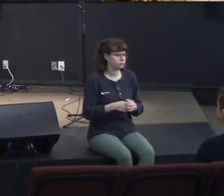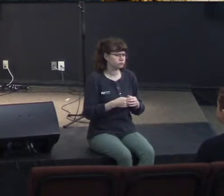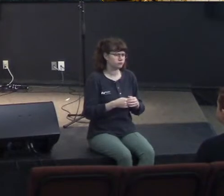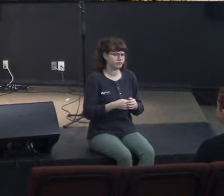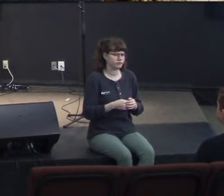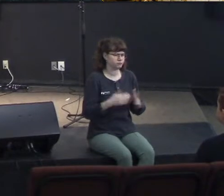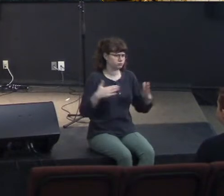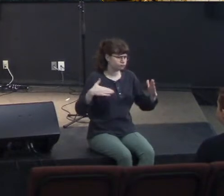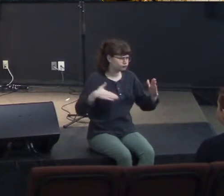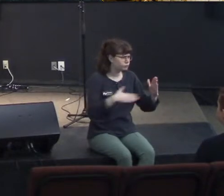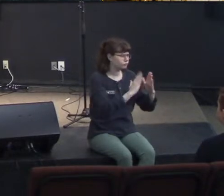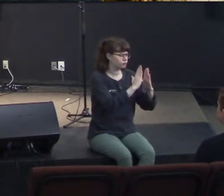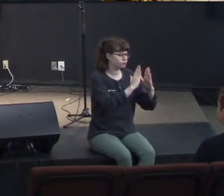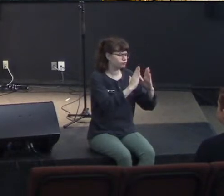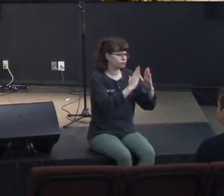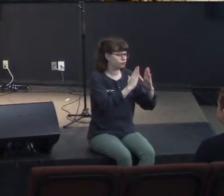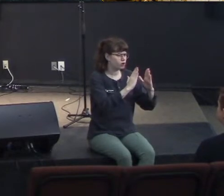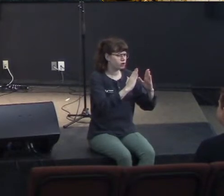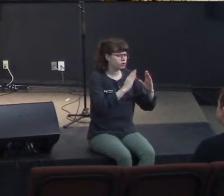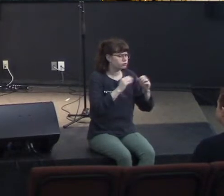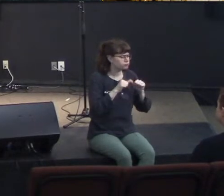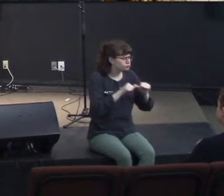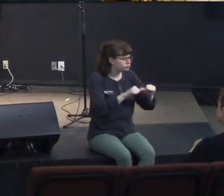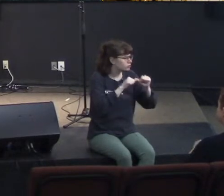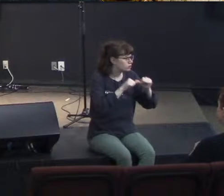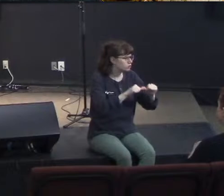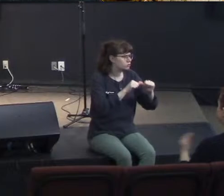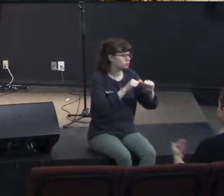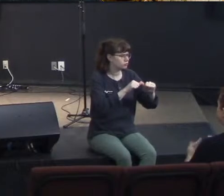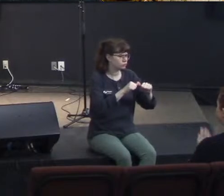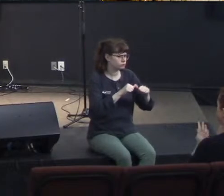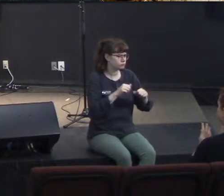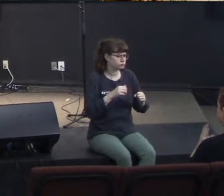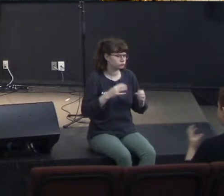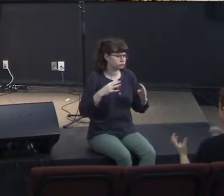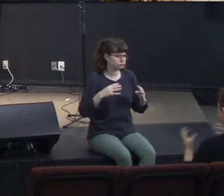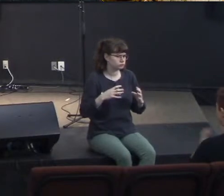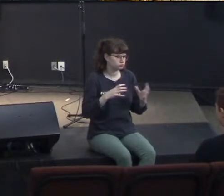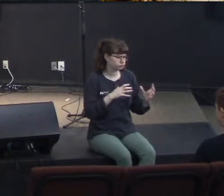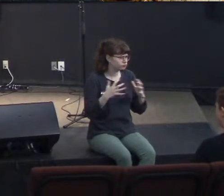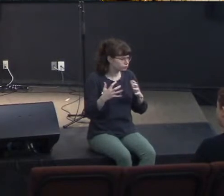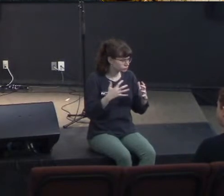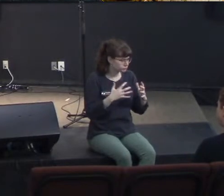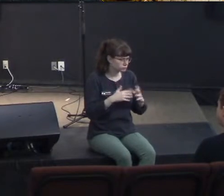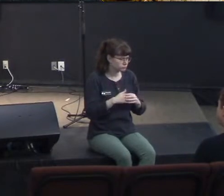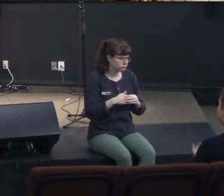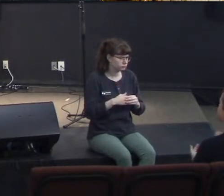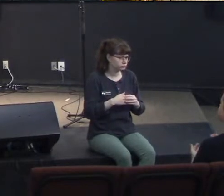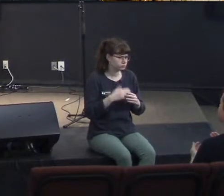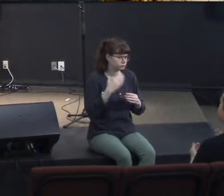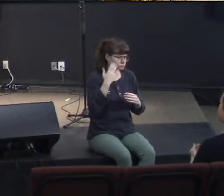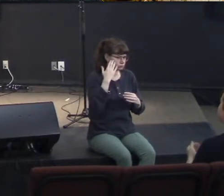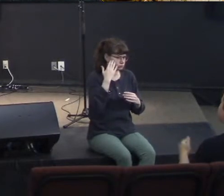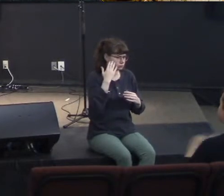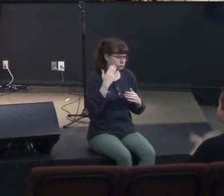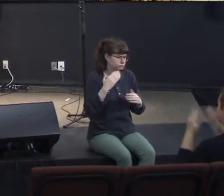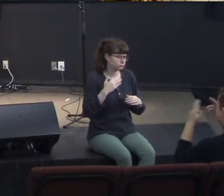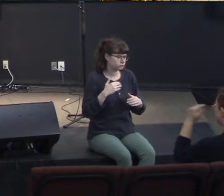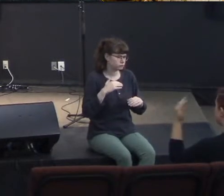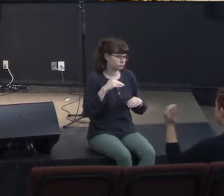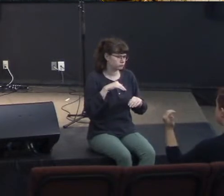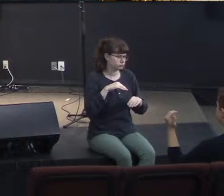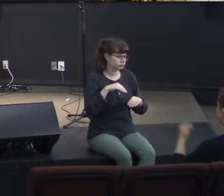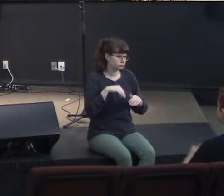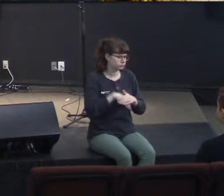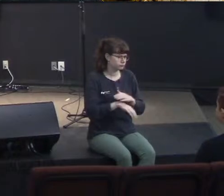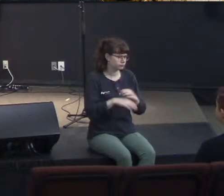in life with security of knowing, wow, I might not make this, but I can go to heaven. Help us to be your servants. Help